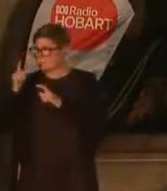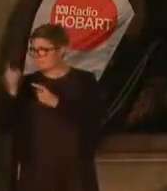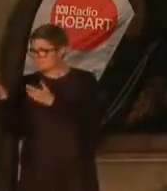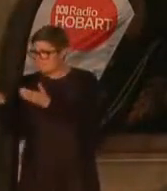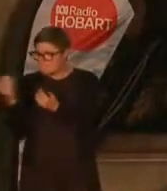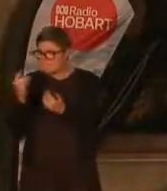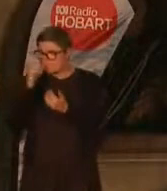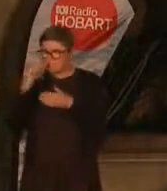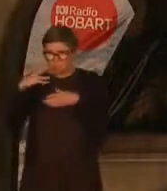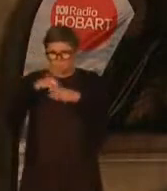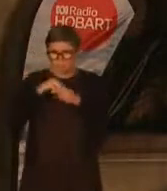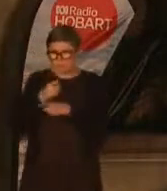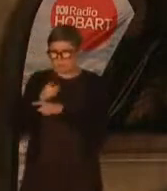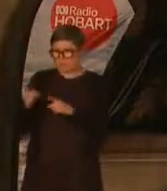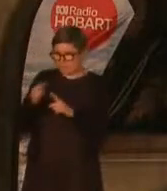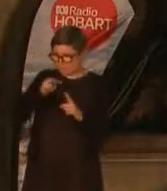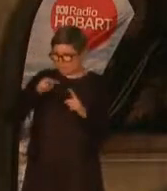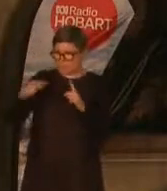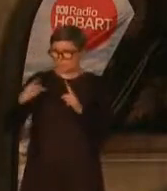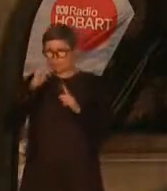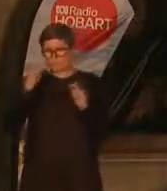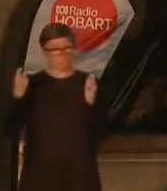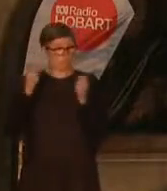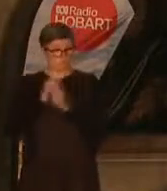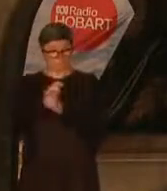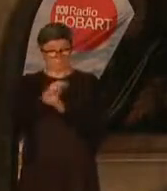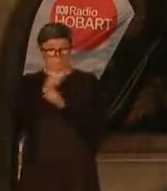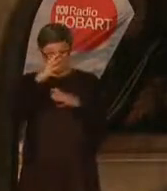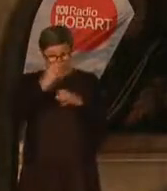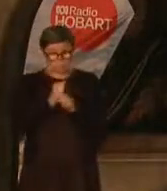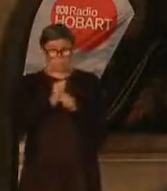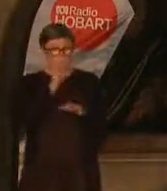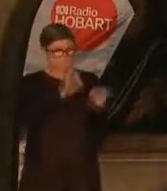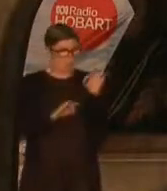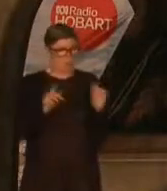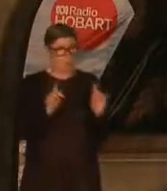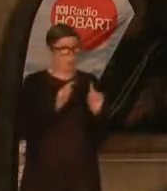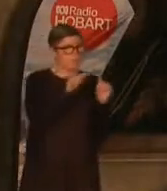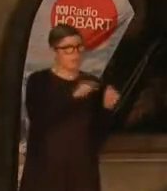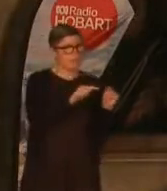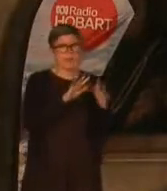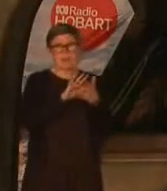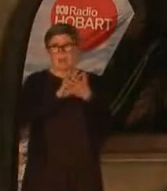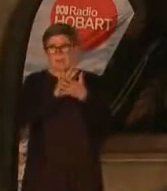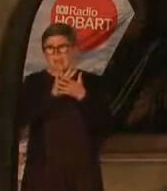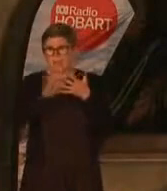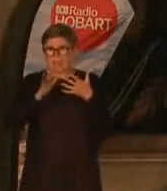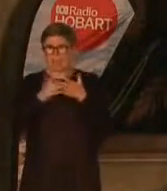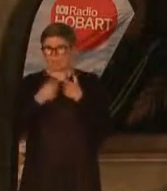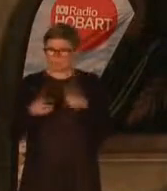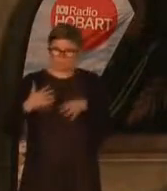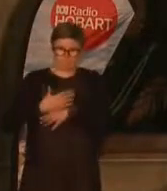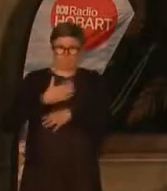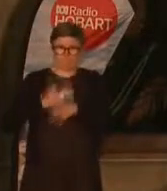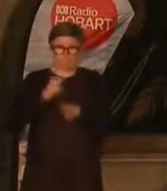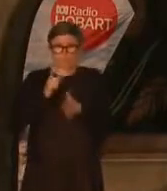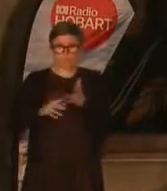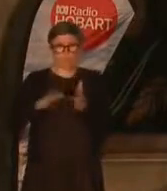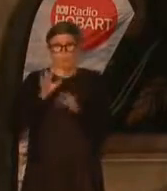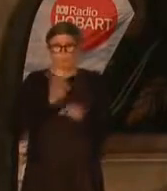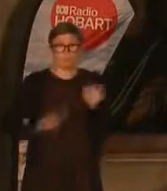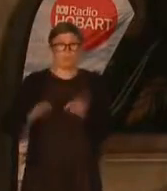even conceive what science can be, the kind of questions we ask in our science, and the ways that we do science. And